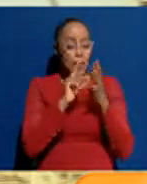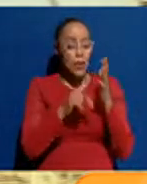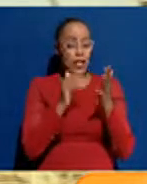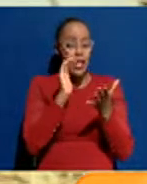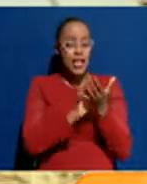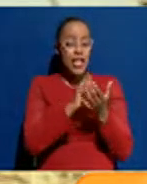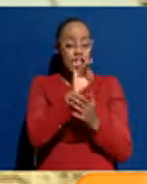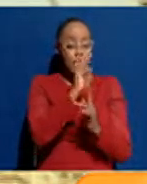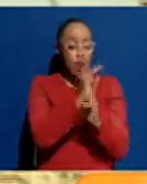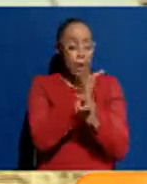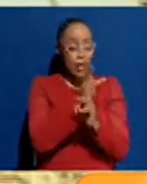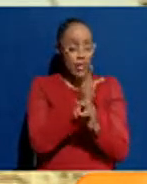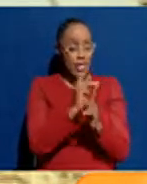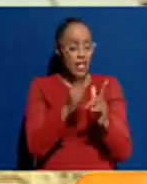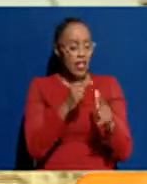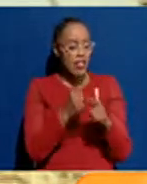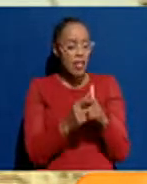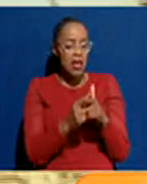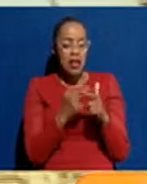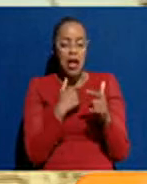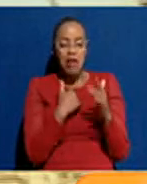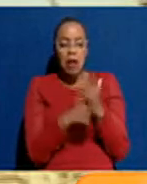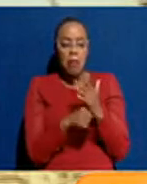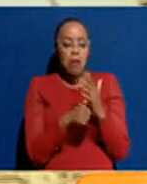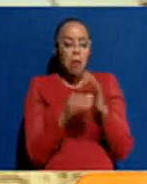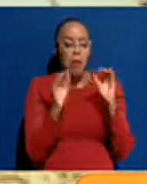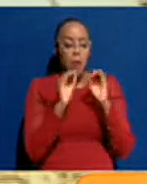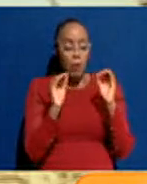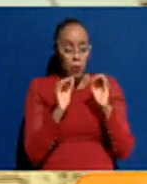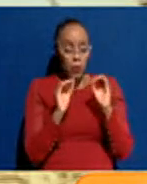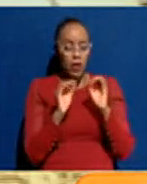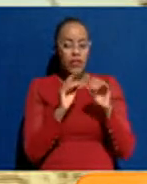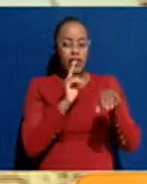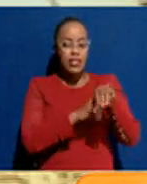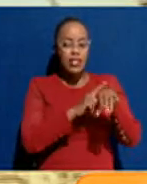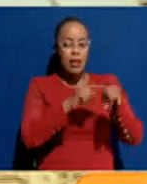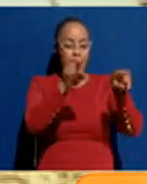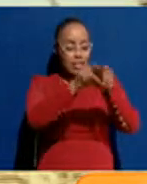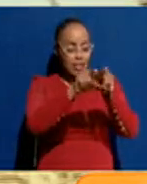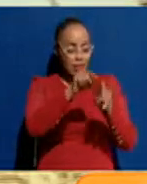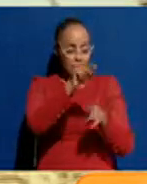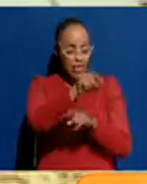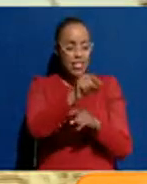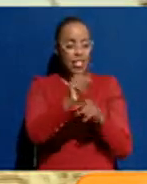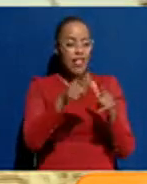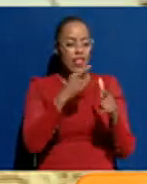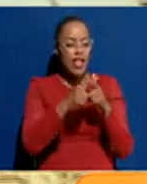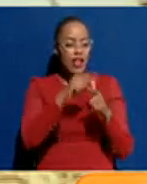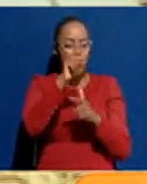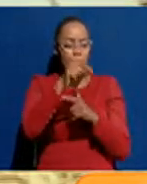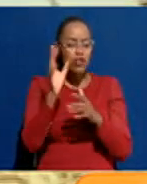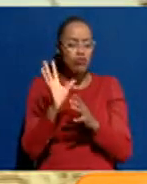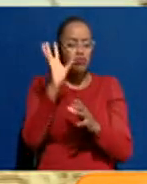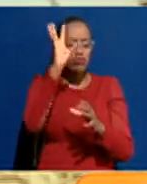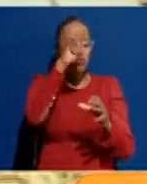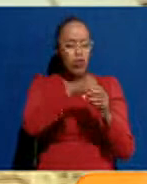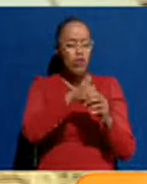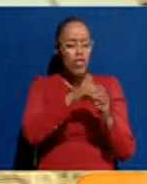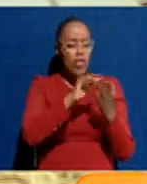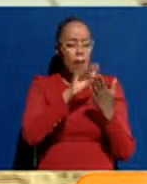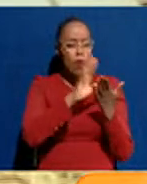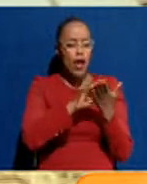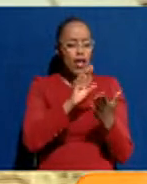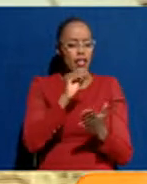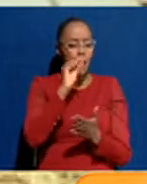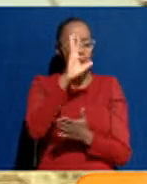if you are maintaining them, they are not generating what they are meant to generate. So during such times, Sam, you then have to bring in the more